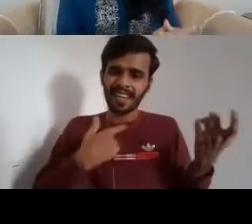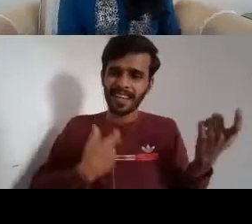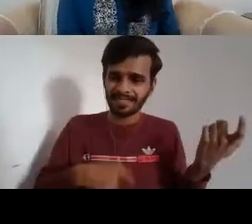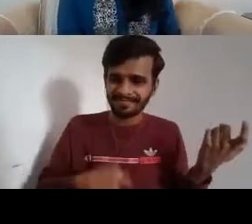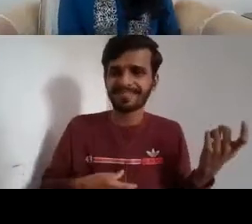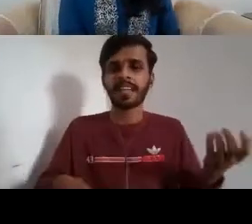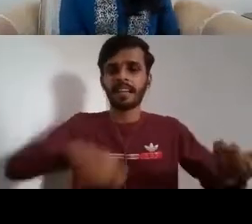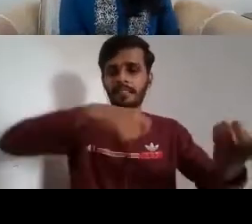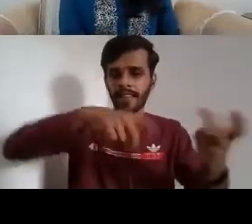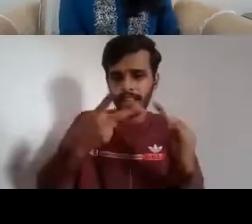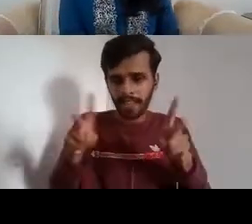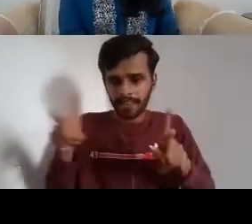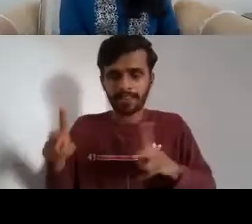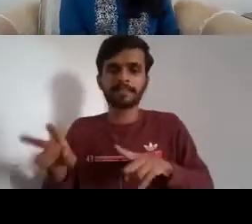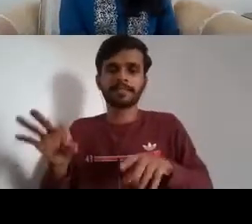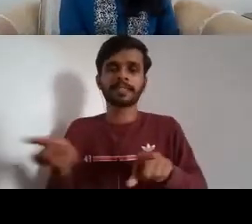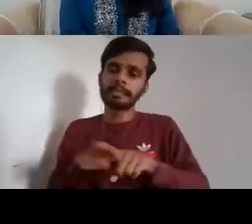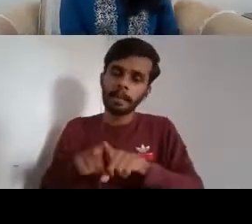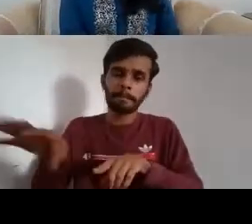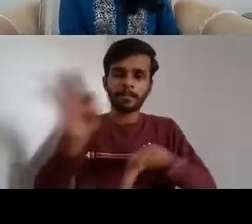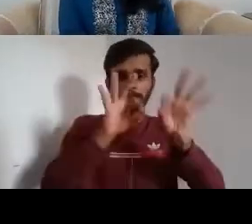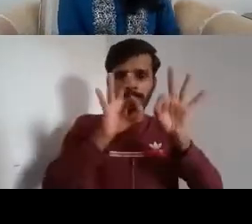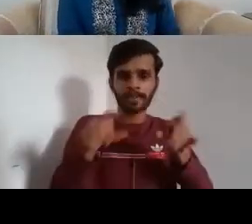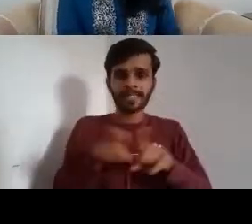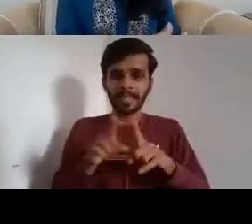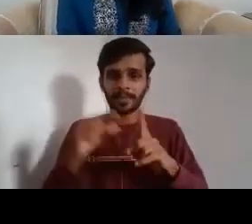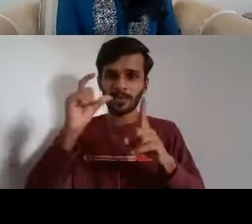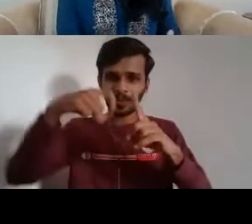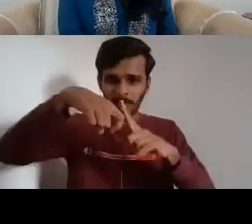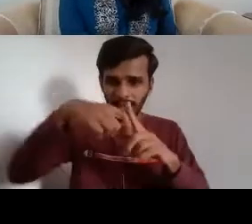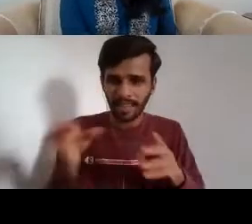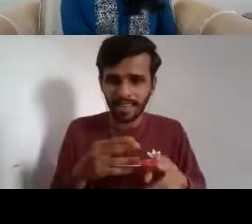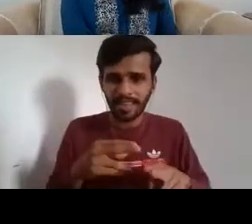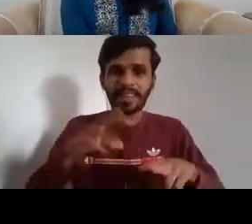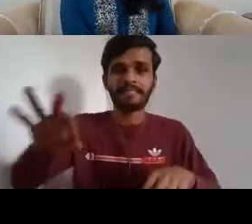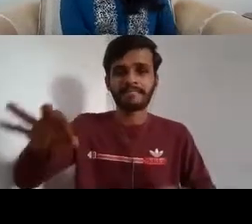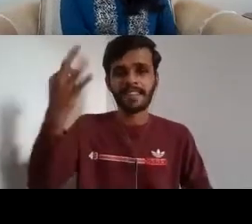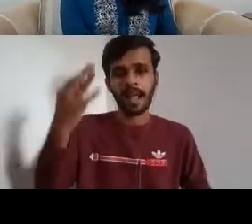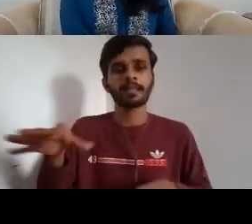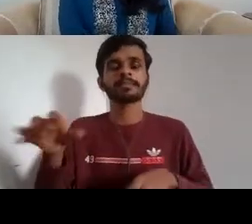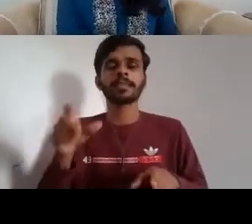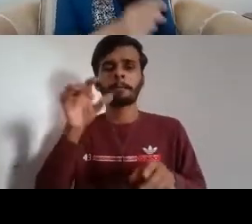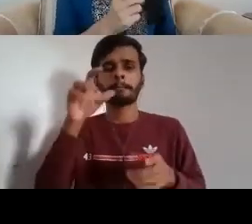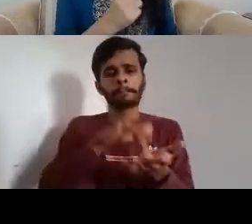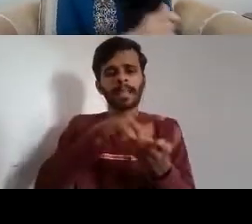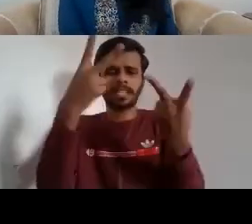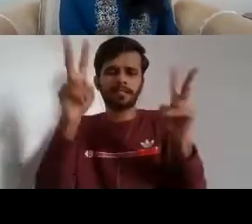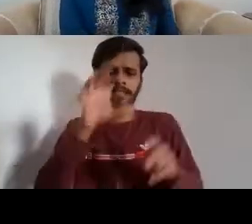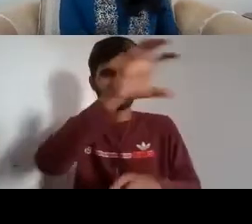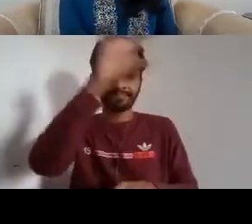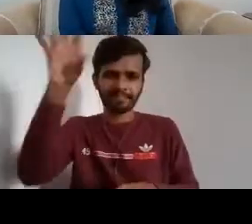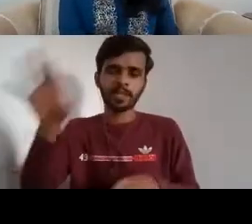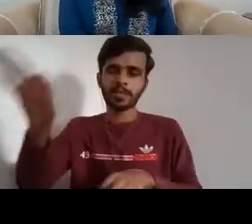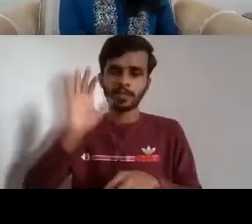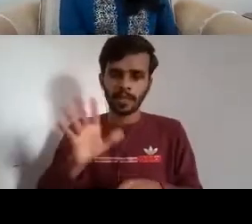Instruments brought by the British, Dutch, and the French were adapted to Indian music, sometimes with a few